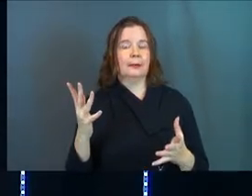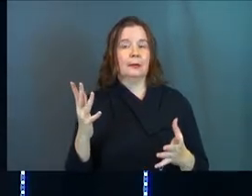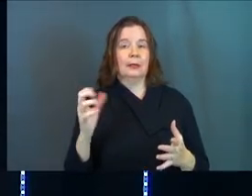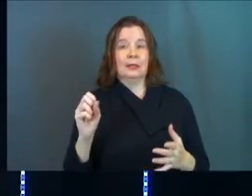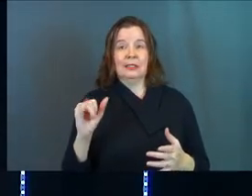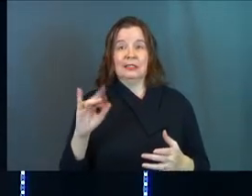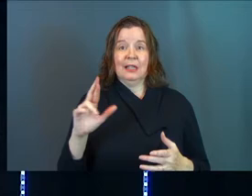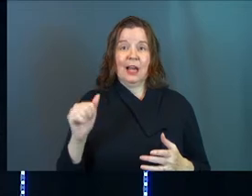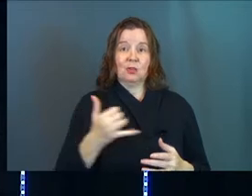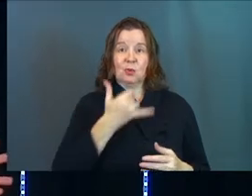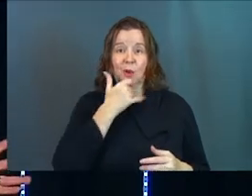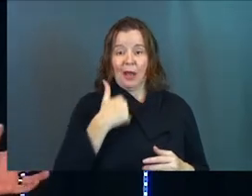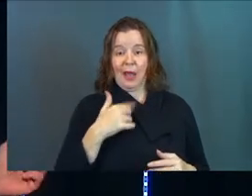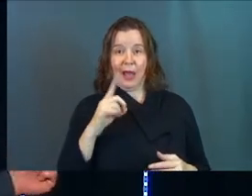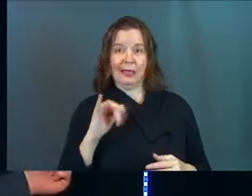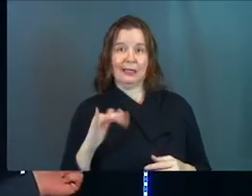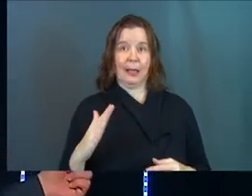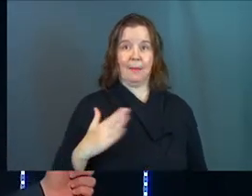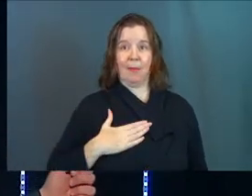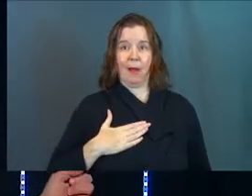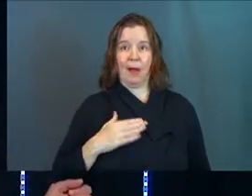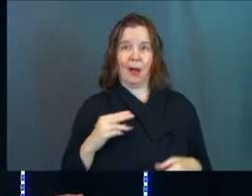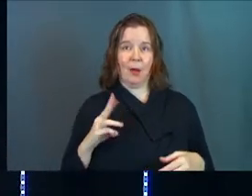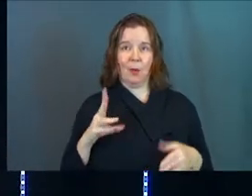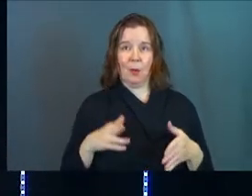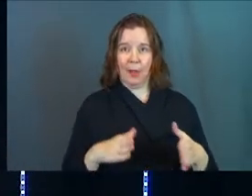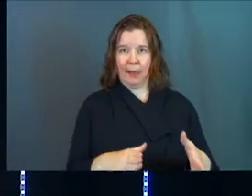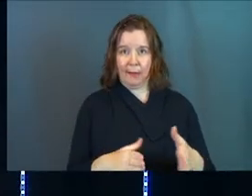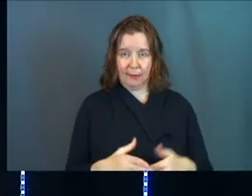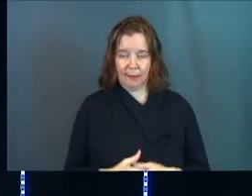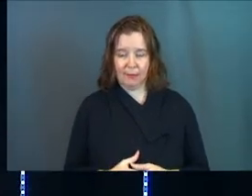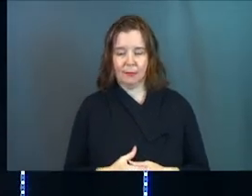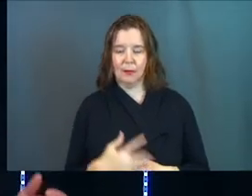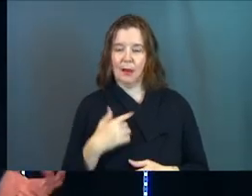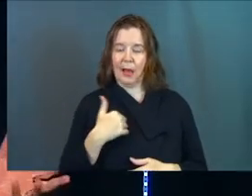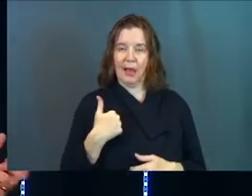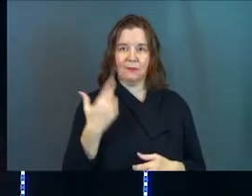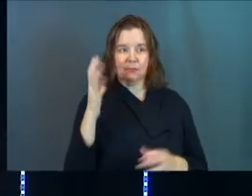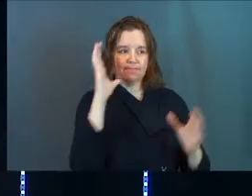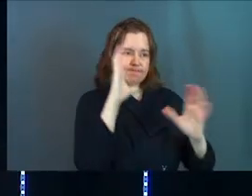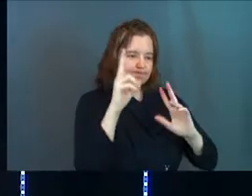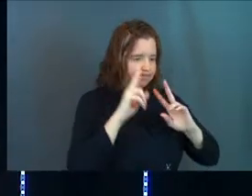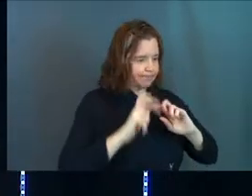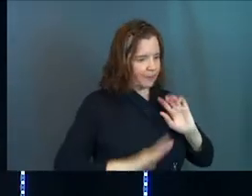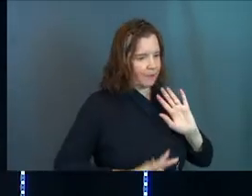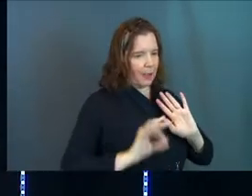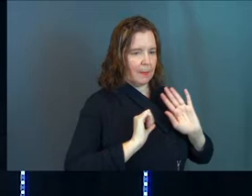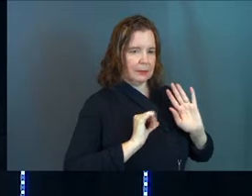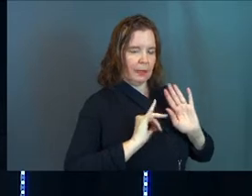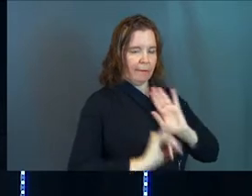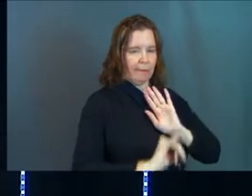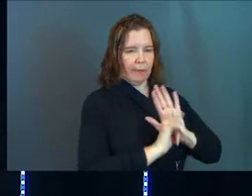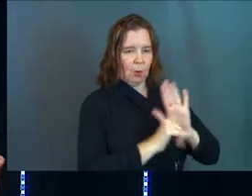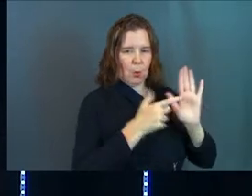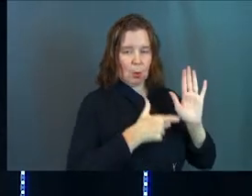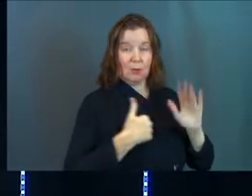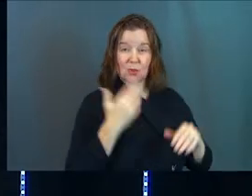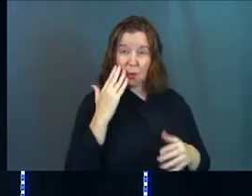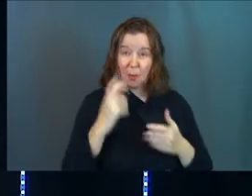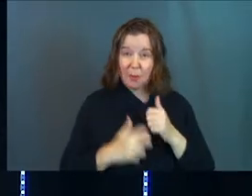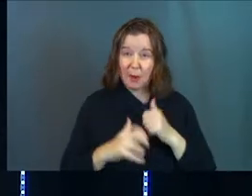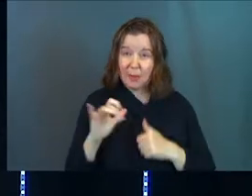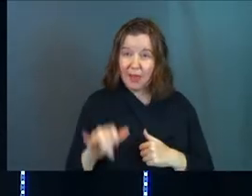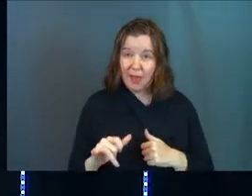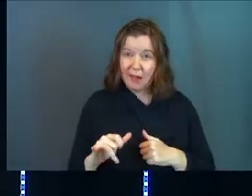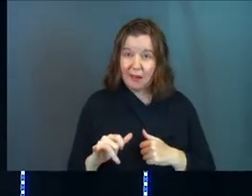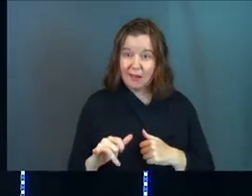where Sinatra was wrong when he said, I did it my way. And when they say, I've got to go find myself, you know what the problem with